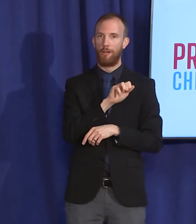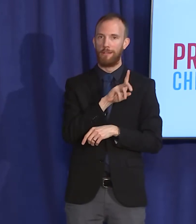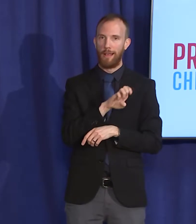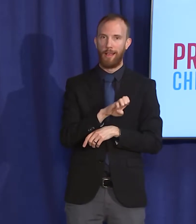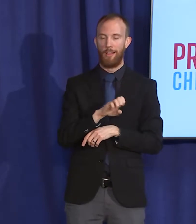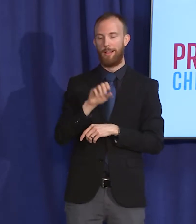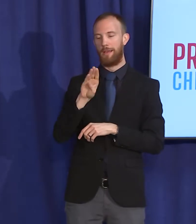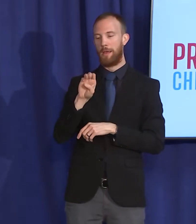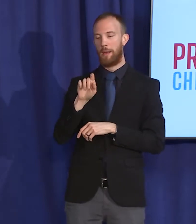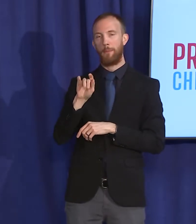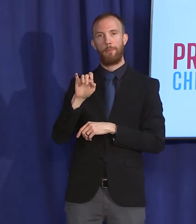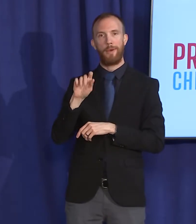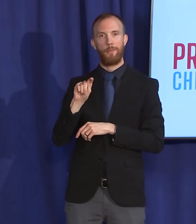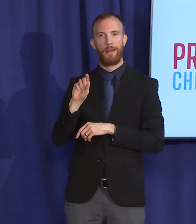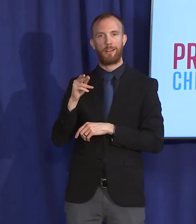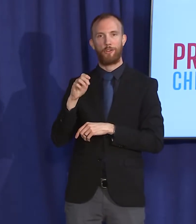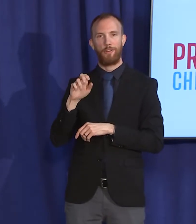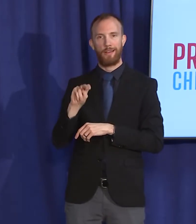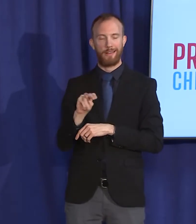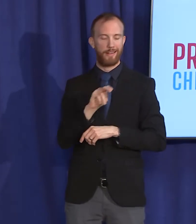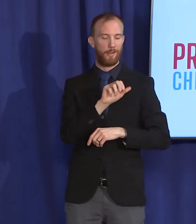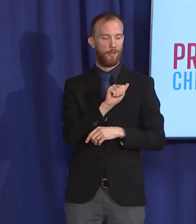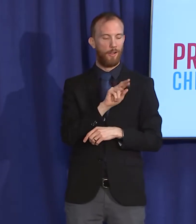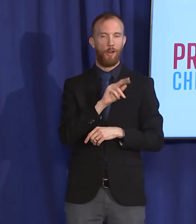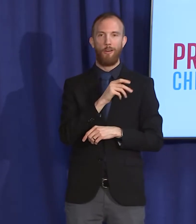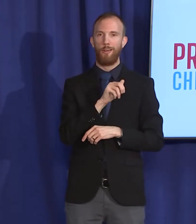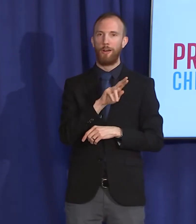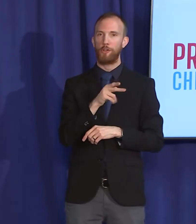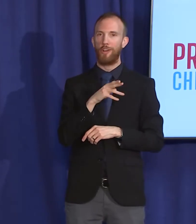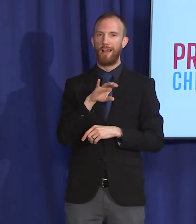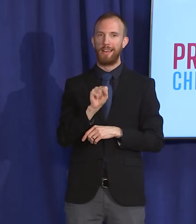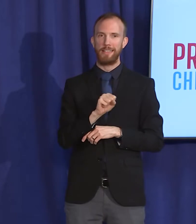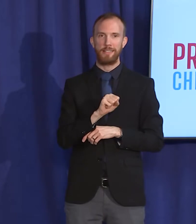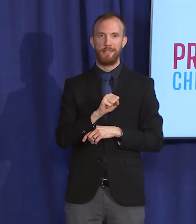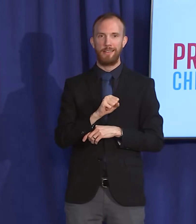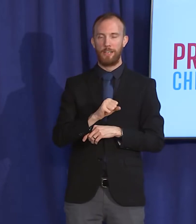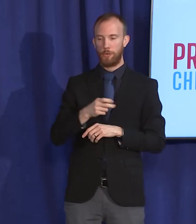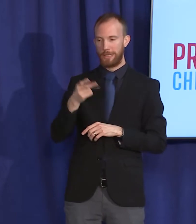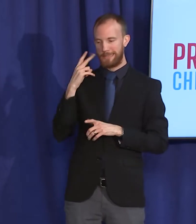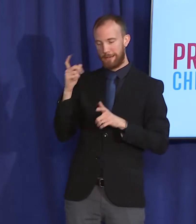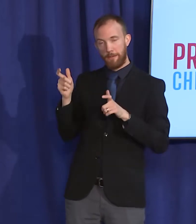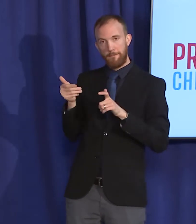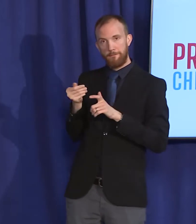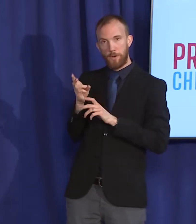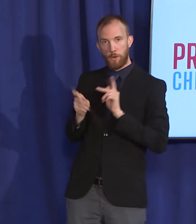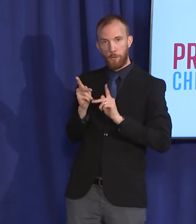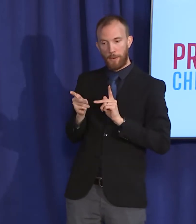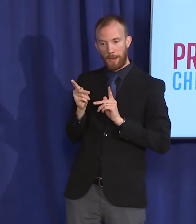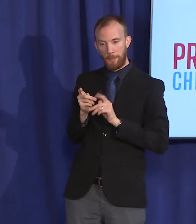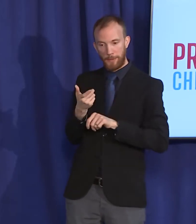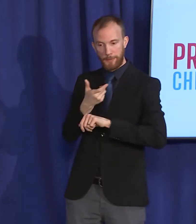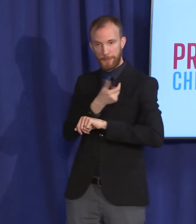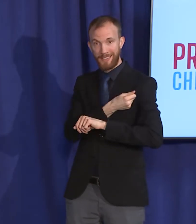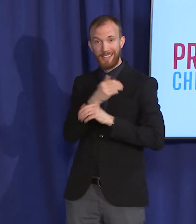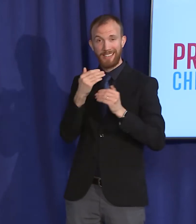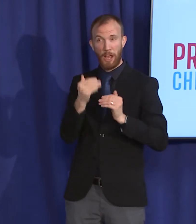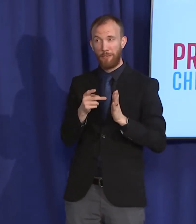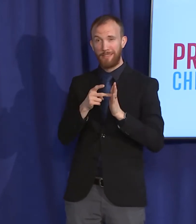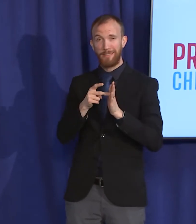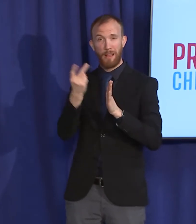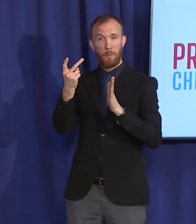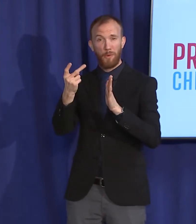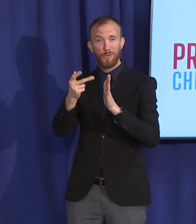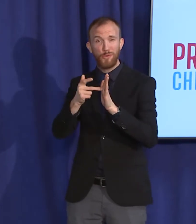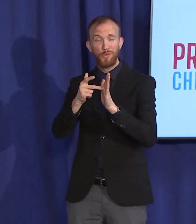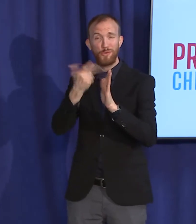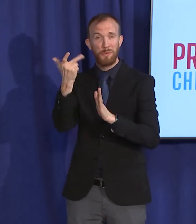Archer Heights are now doubling, tripling, in some instances quadrupling the rate of people getting vaccinated. And now,